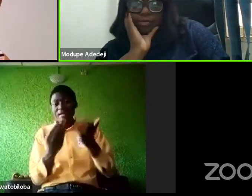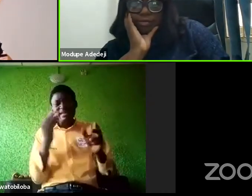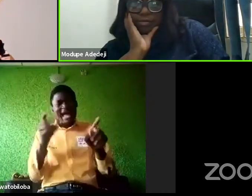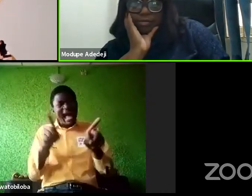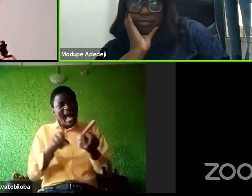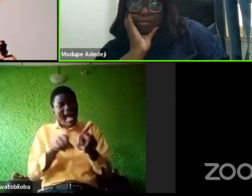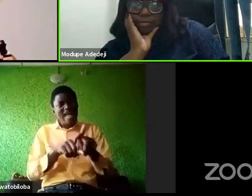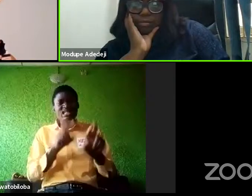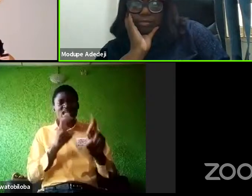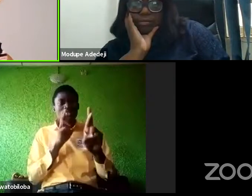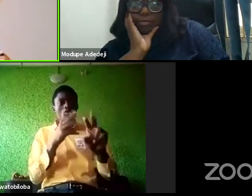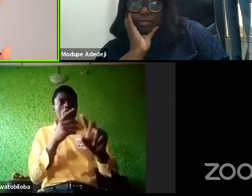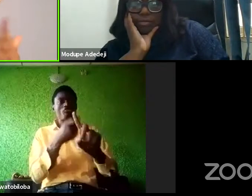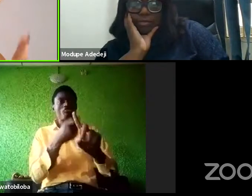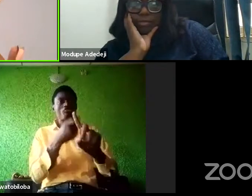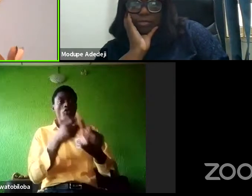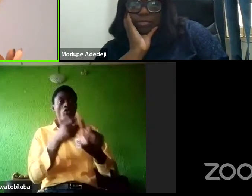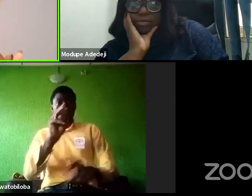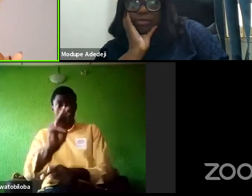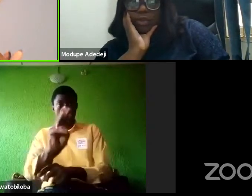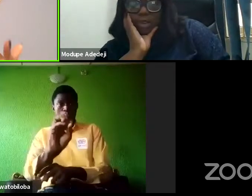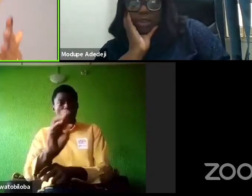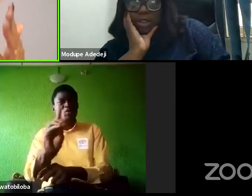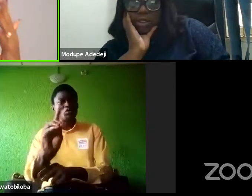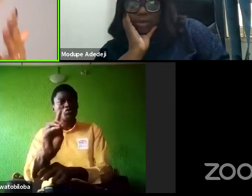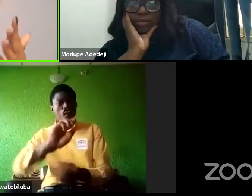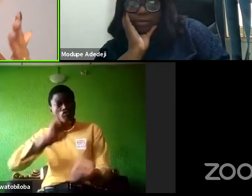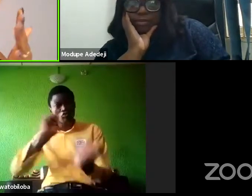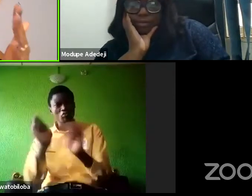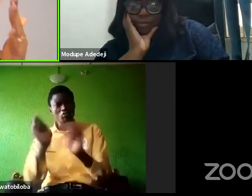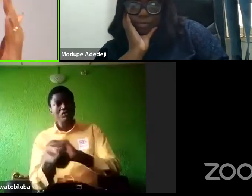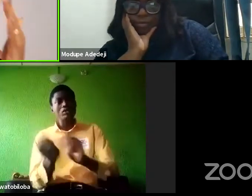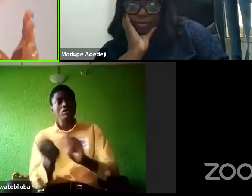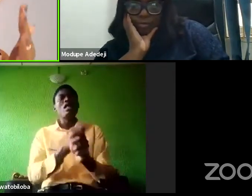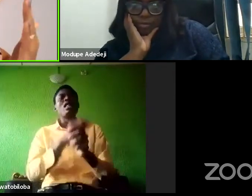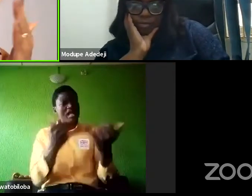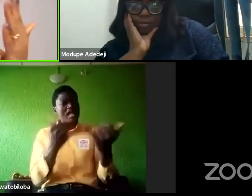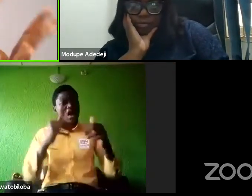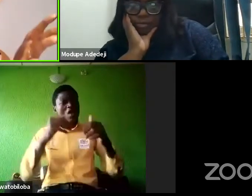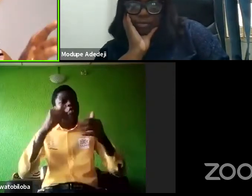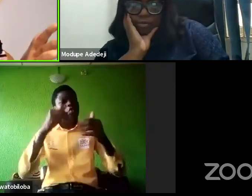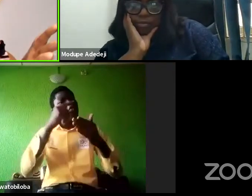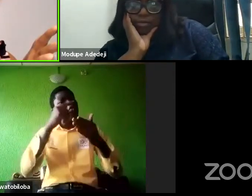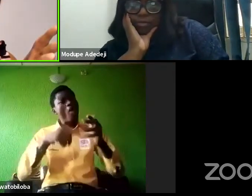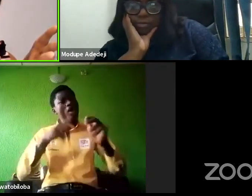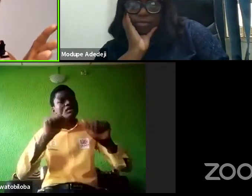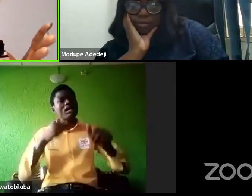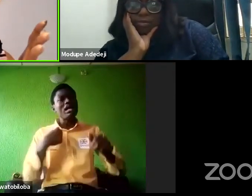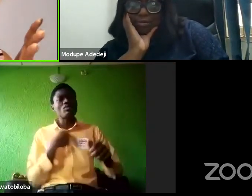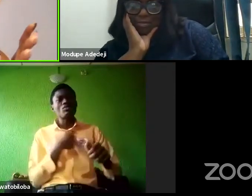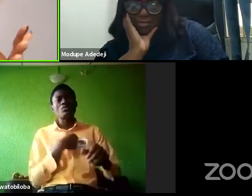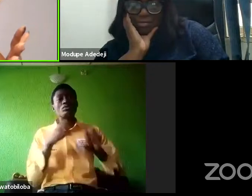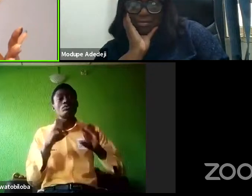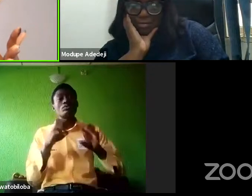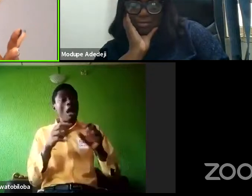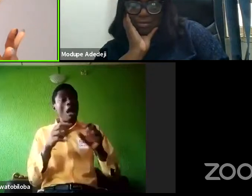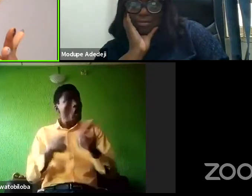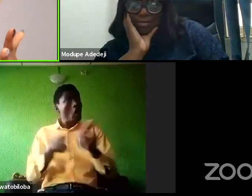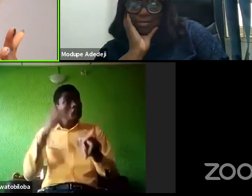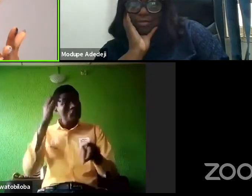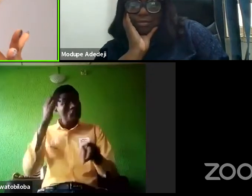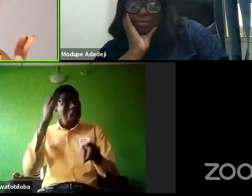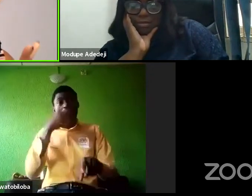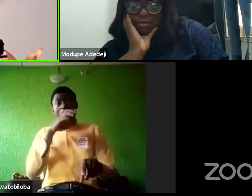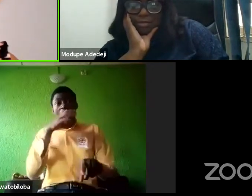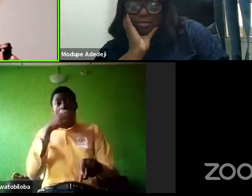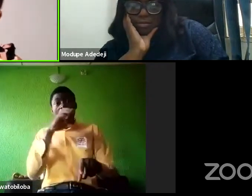what can we do? What can we do? You see this hot flashes is even scary. You're already talking about